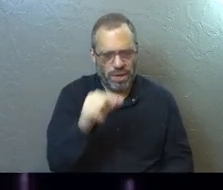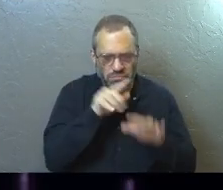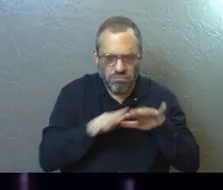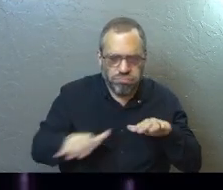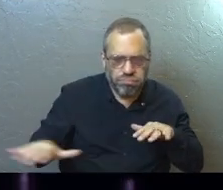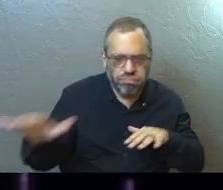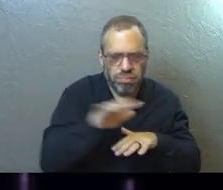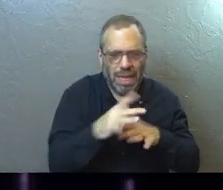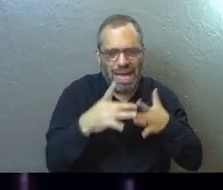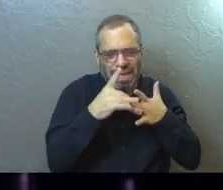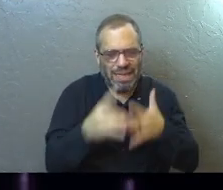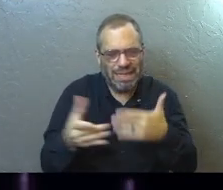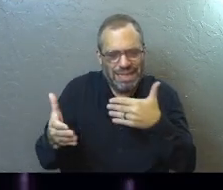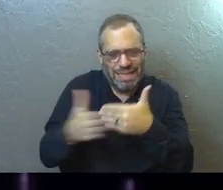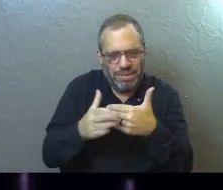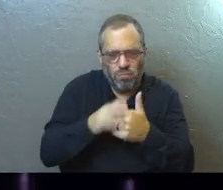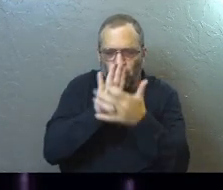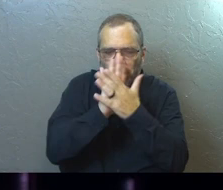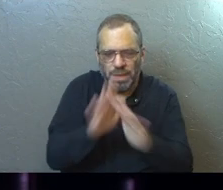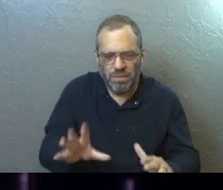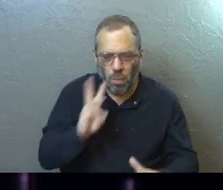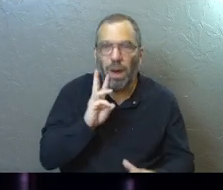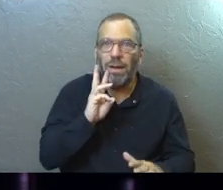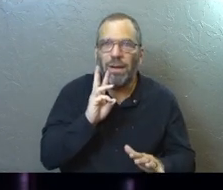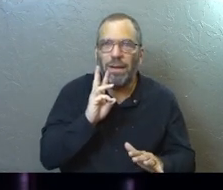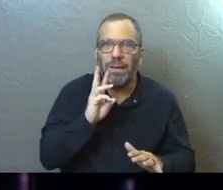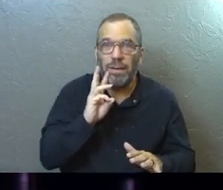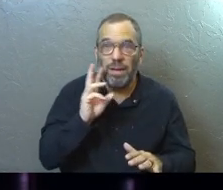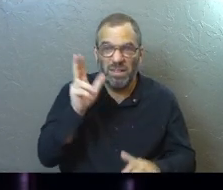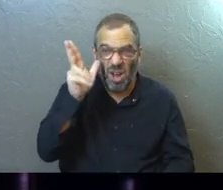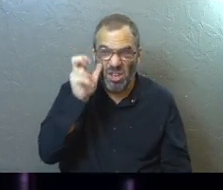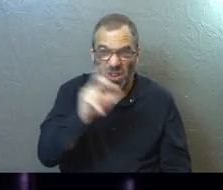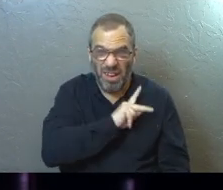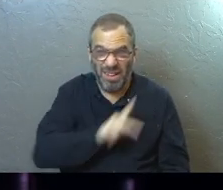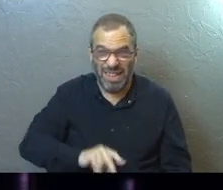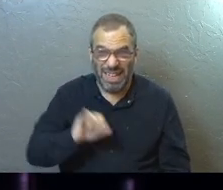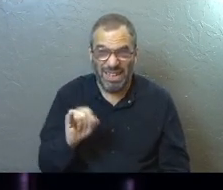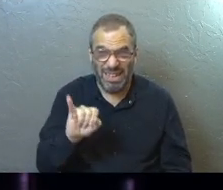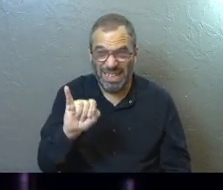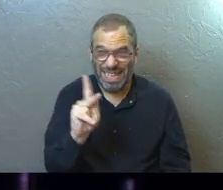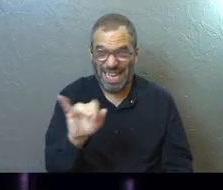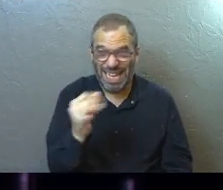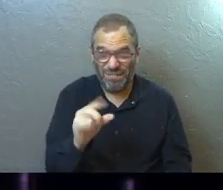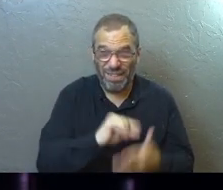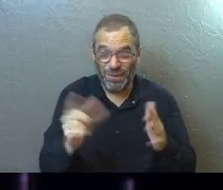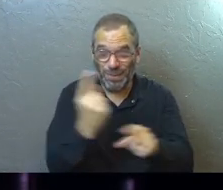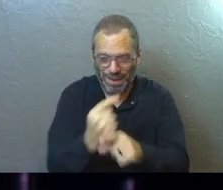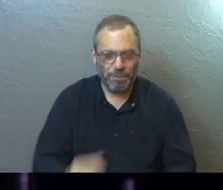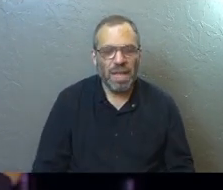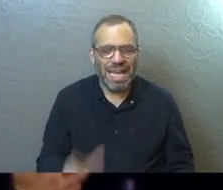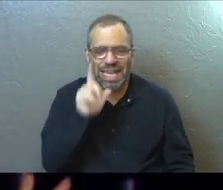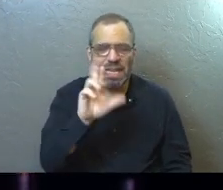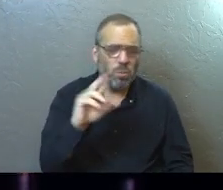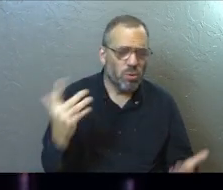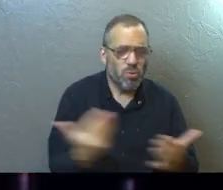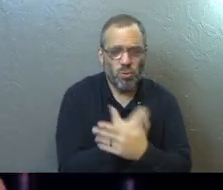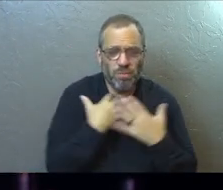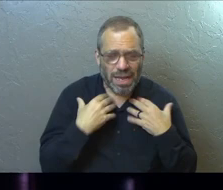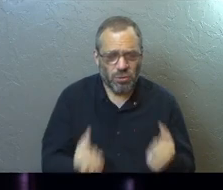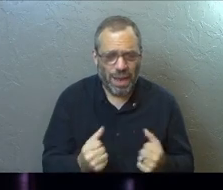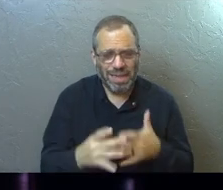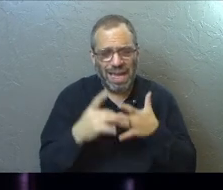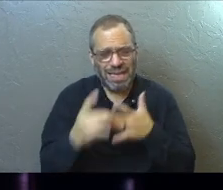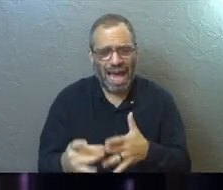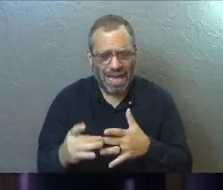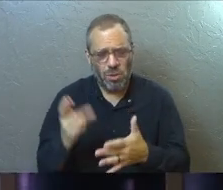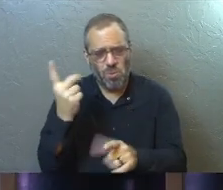He leads me beside peaceful streams. How many of you are hearing the King James anyway? Yep. He renews my strength. He guides